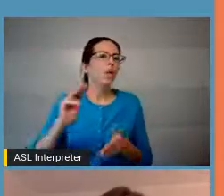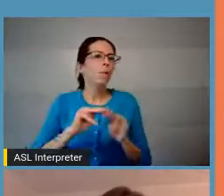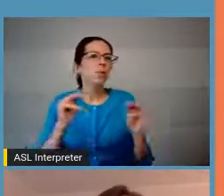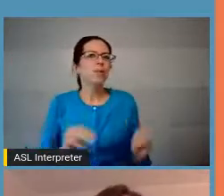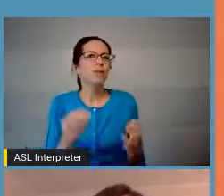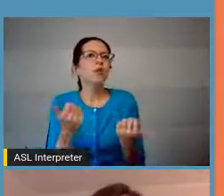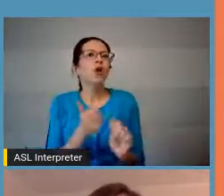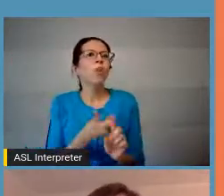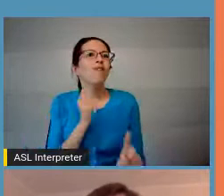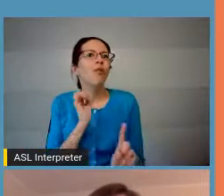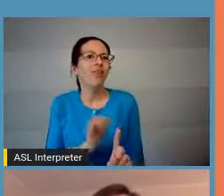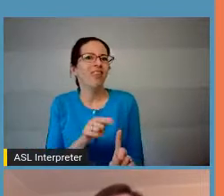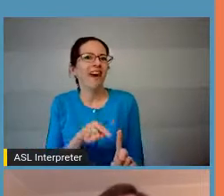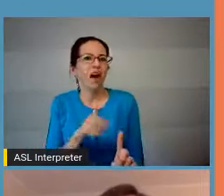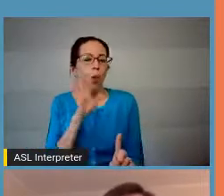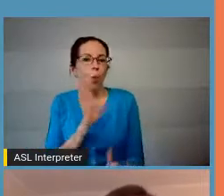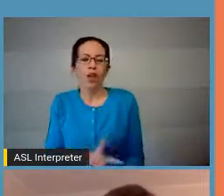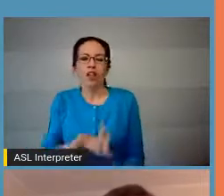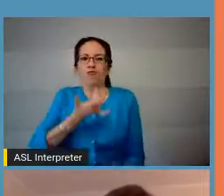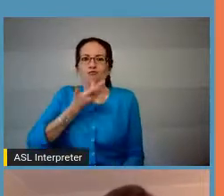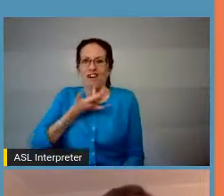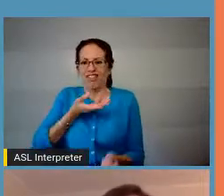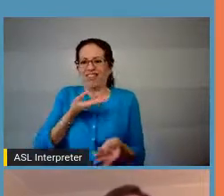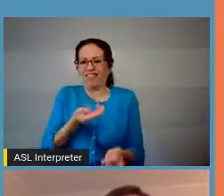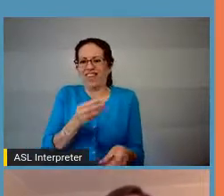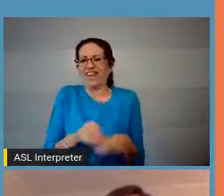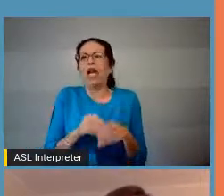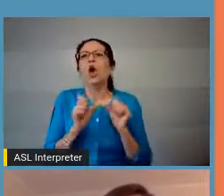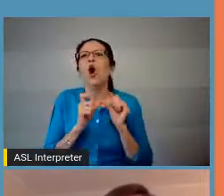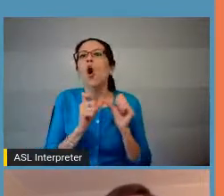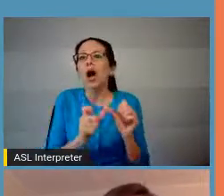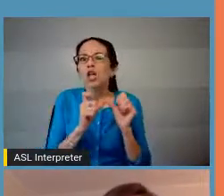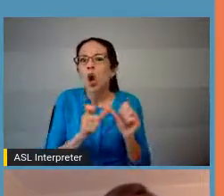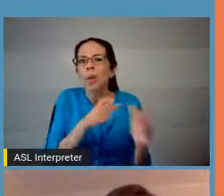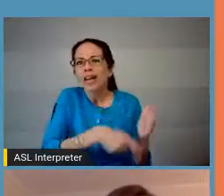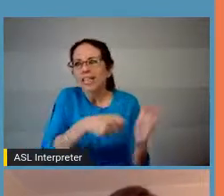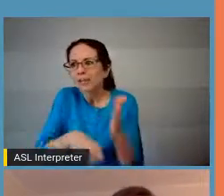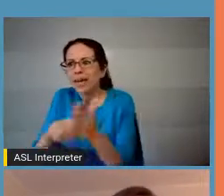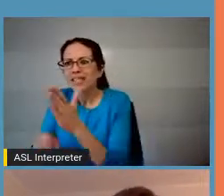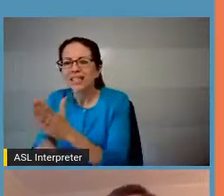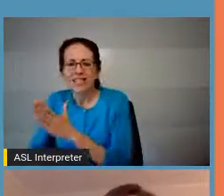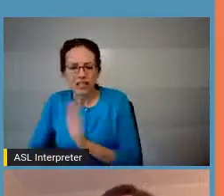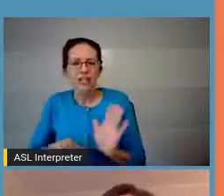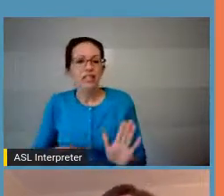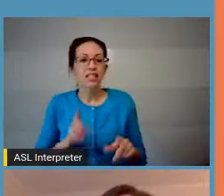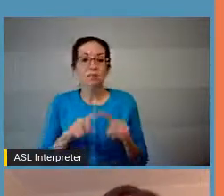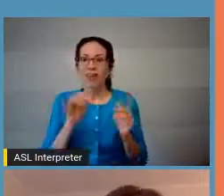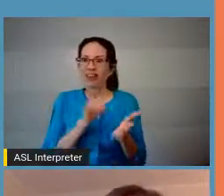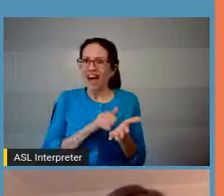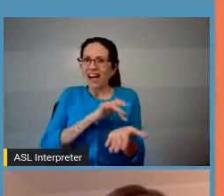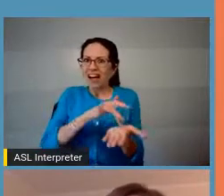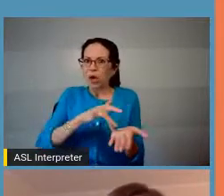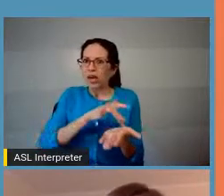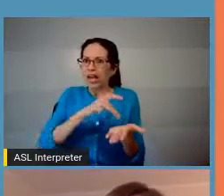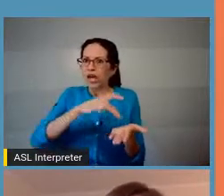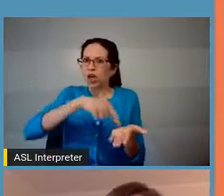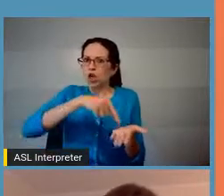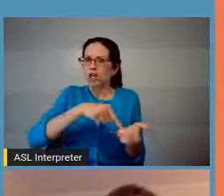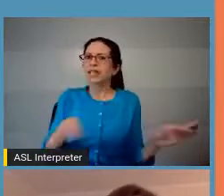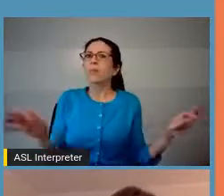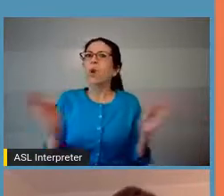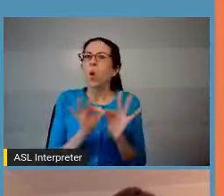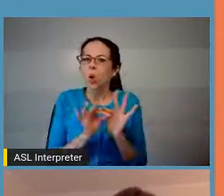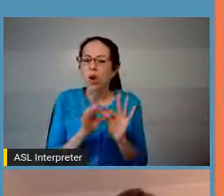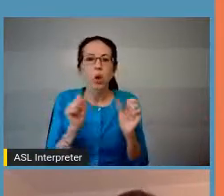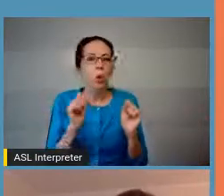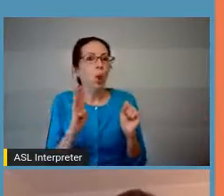would rather feed it into ongoing expenses of existing staff. But that's where that calculator comes in. It may be worth doing the